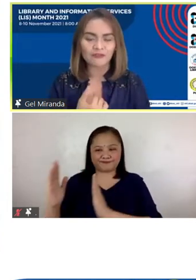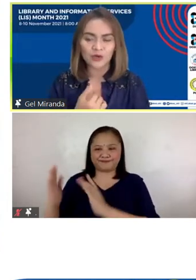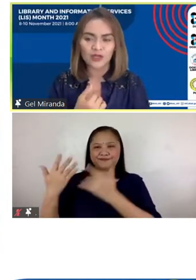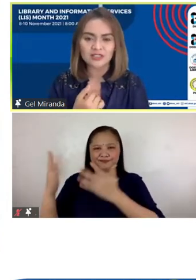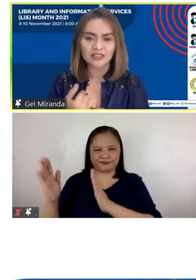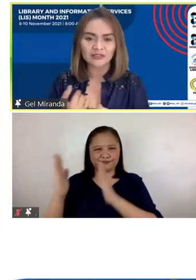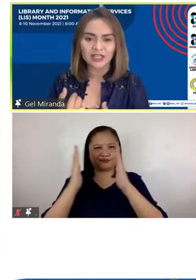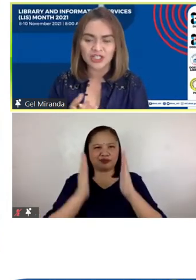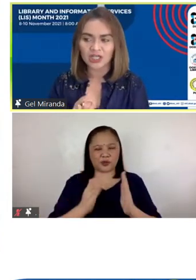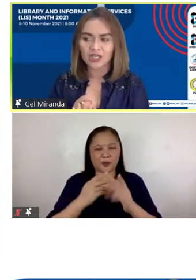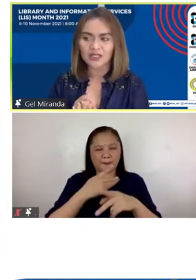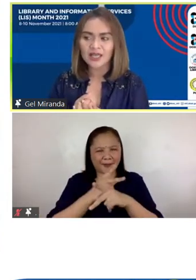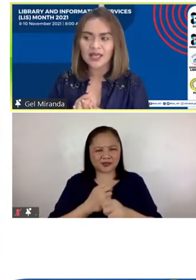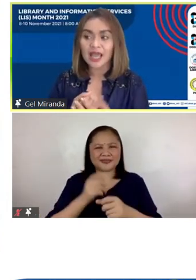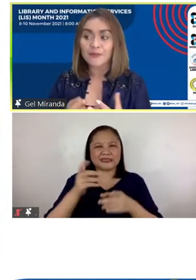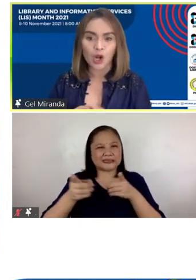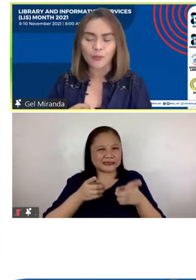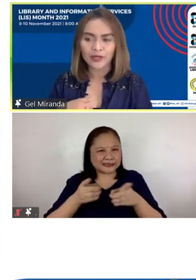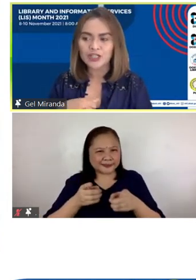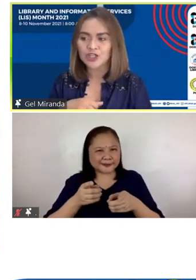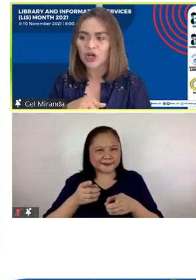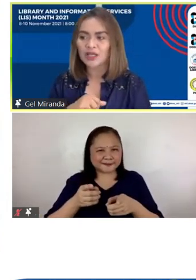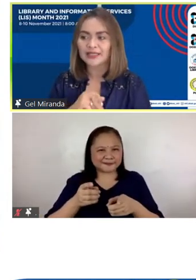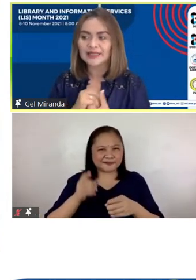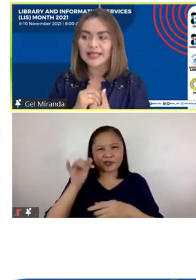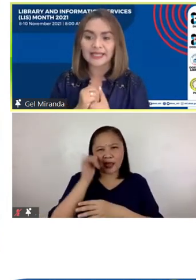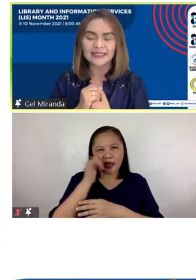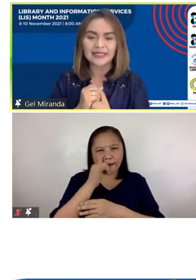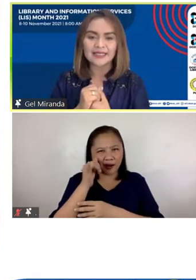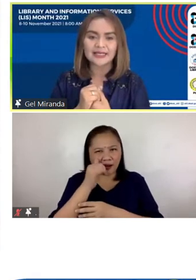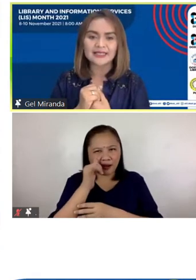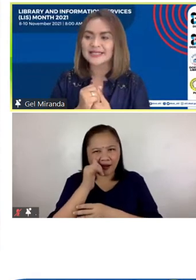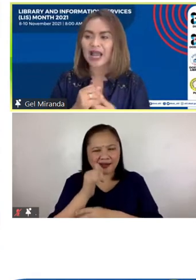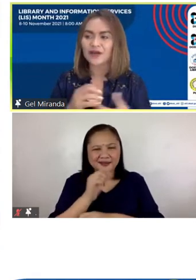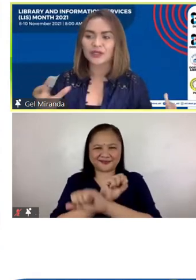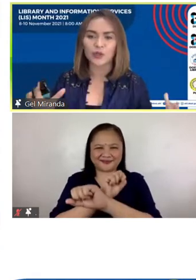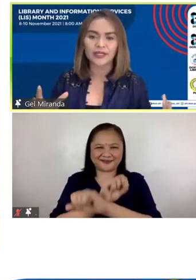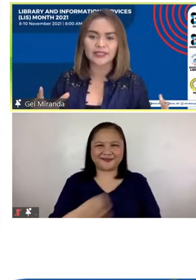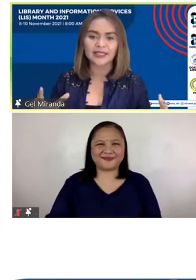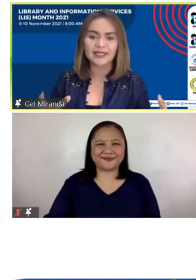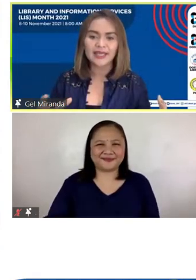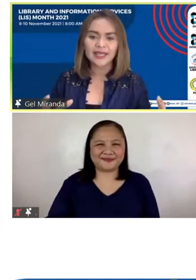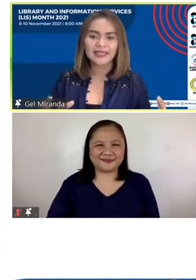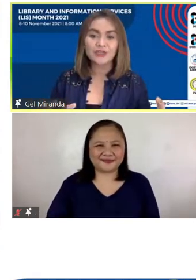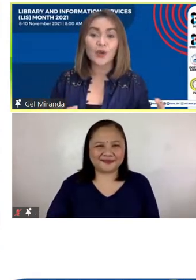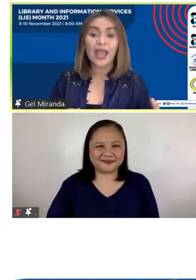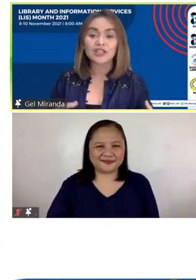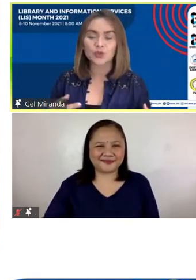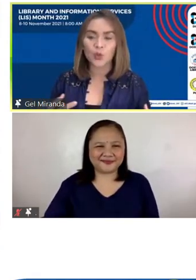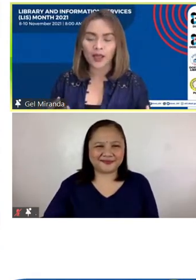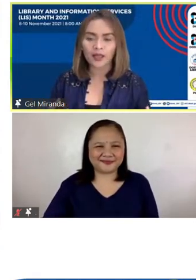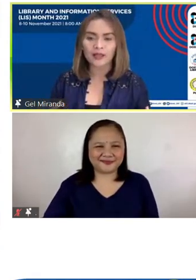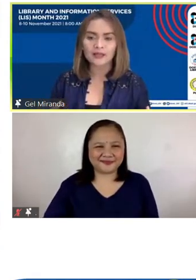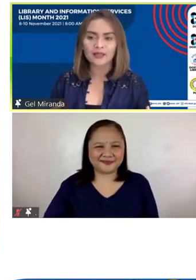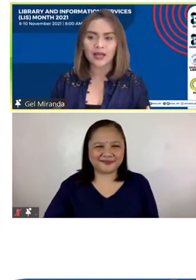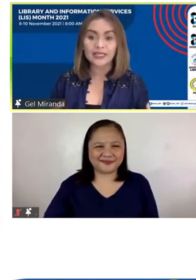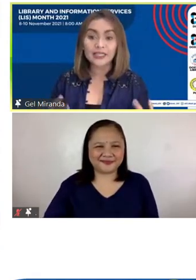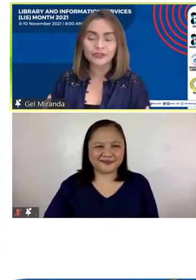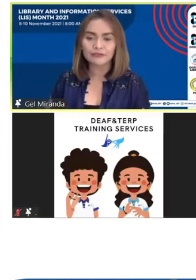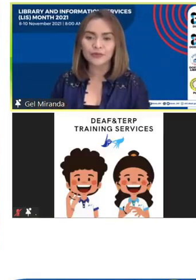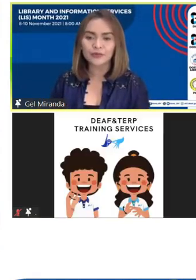dyan yung, of course, the direction, camera operation, lighting, sound recording, and then yung